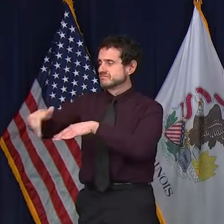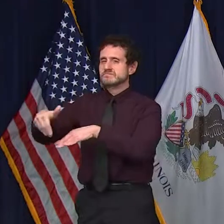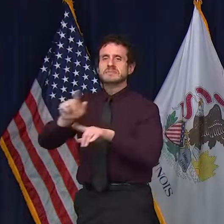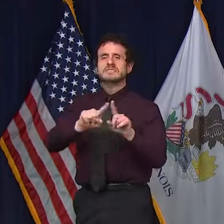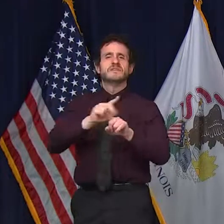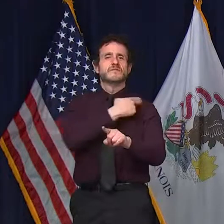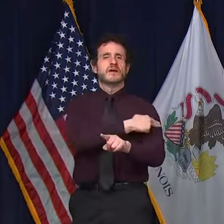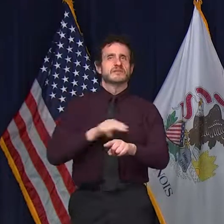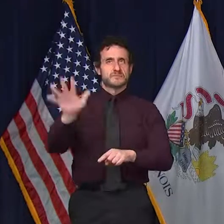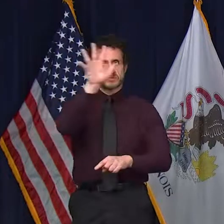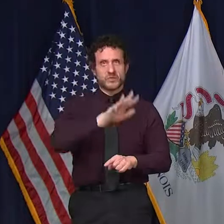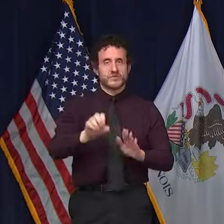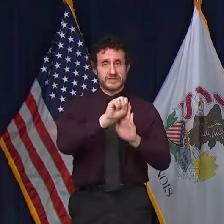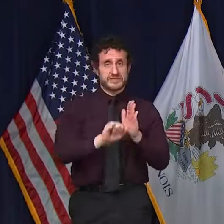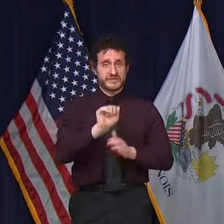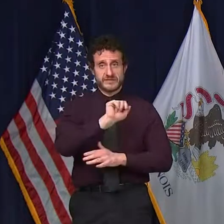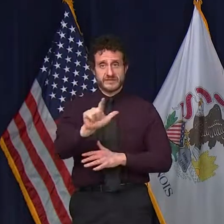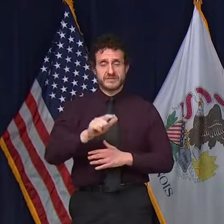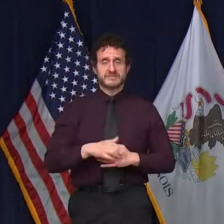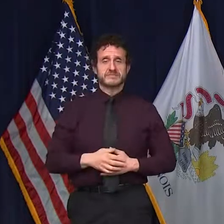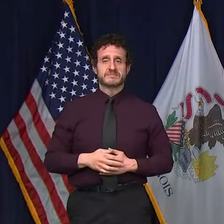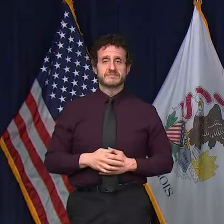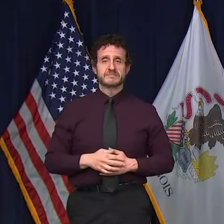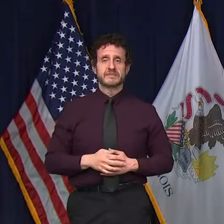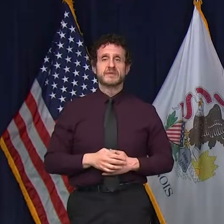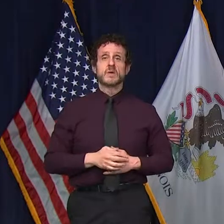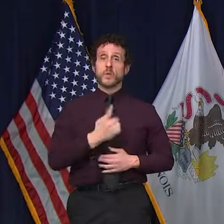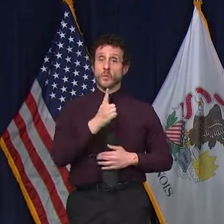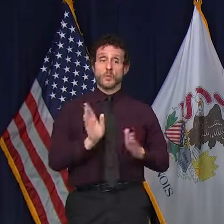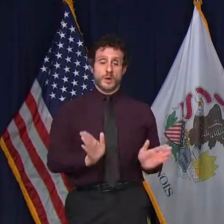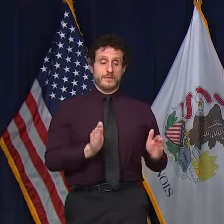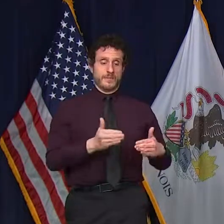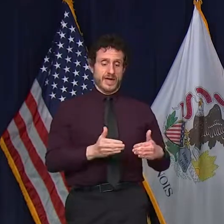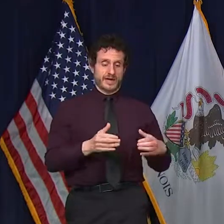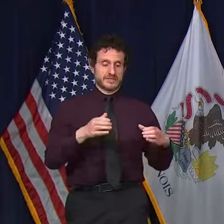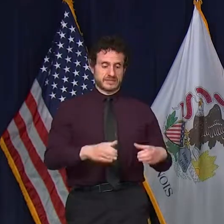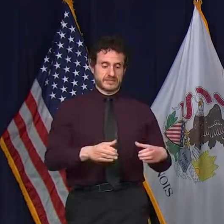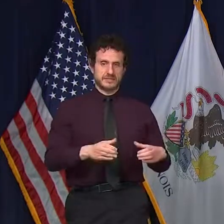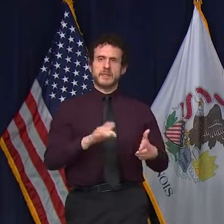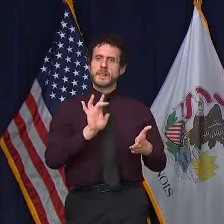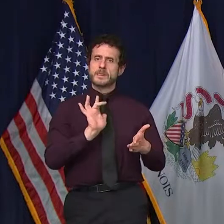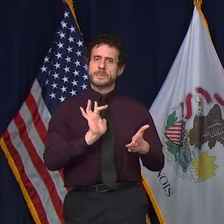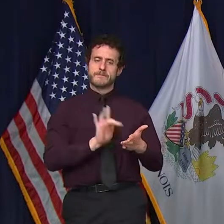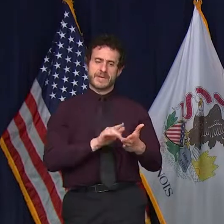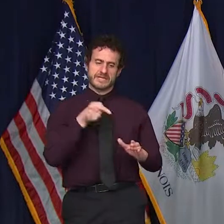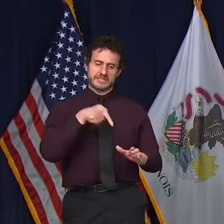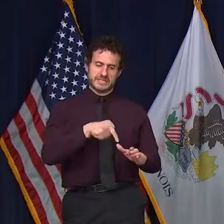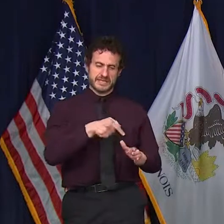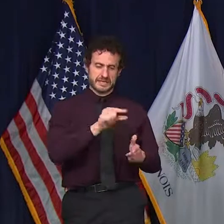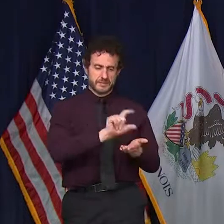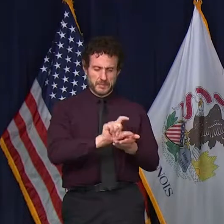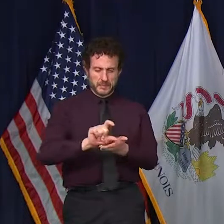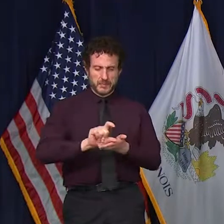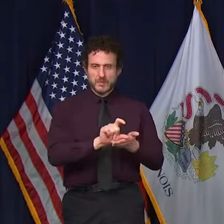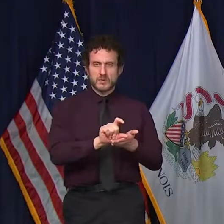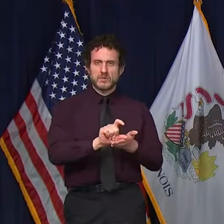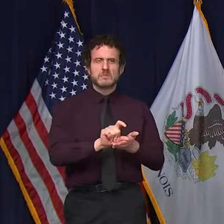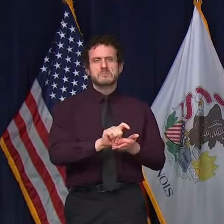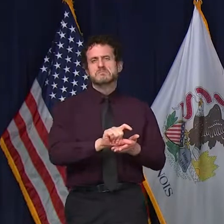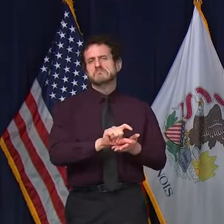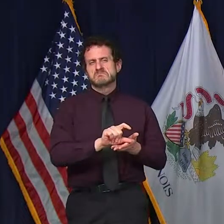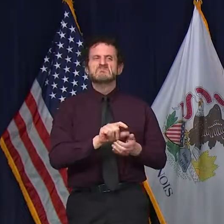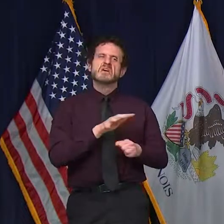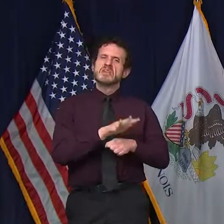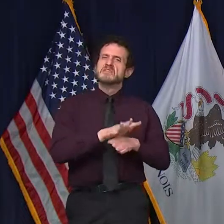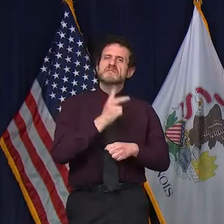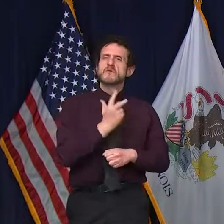the state. Each of these cases has enough vials to treat approximately 5